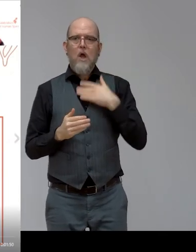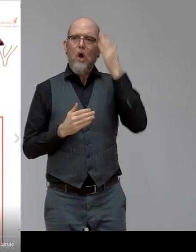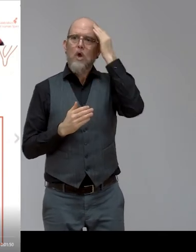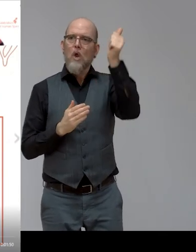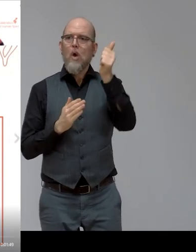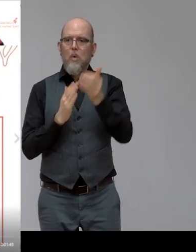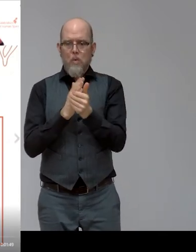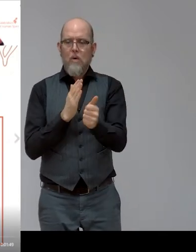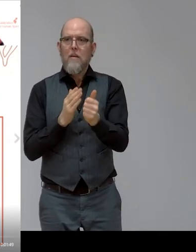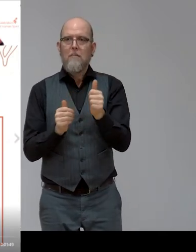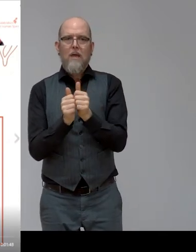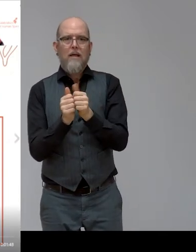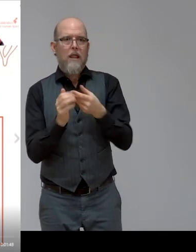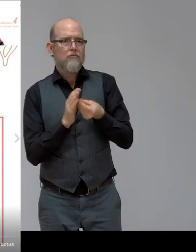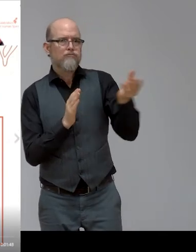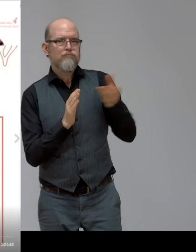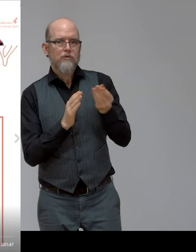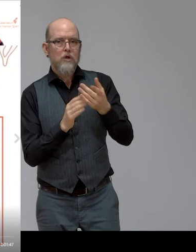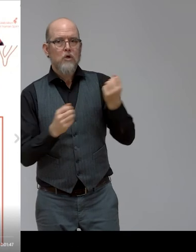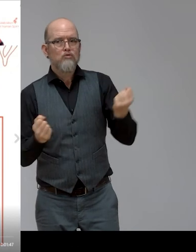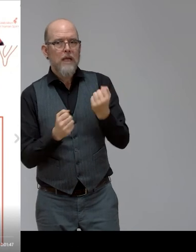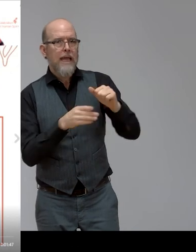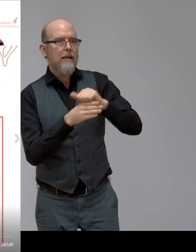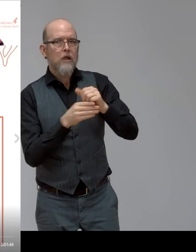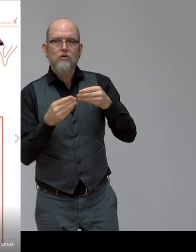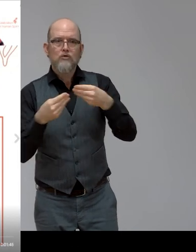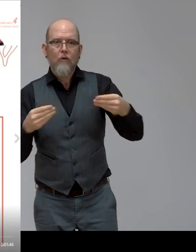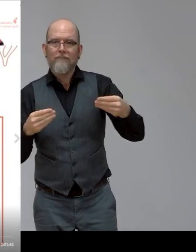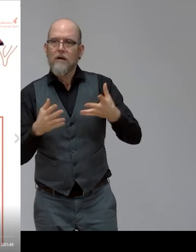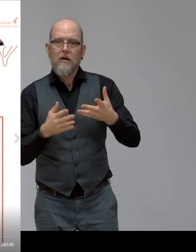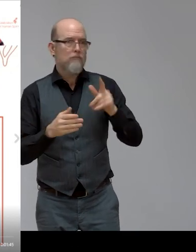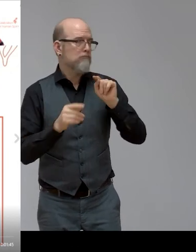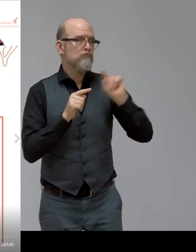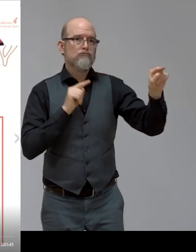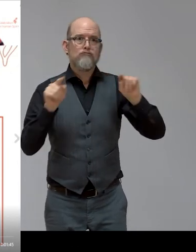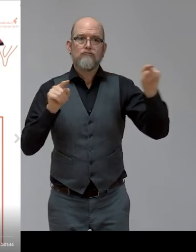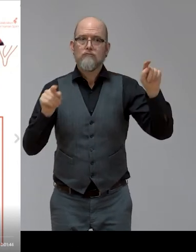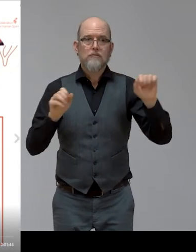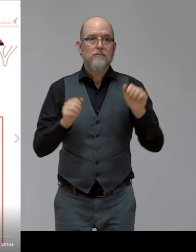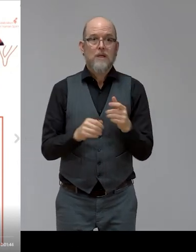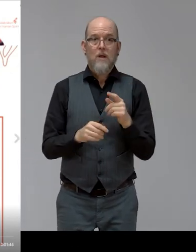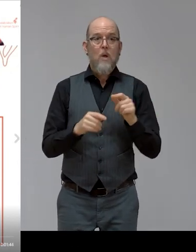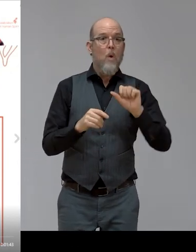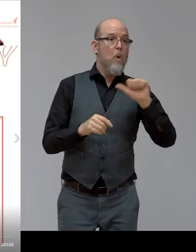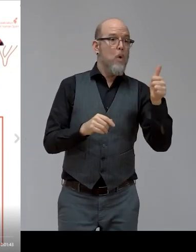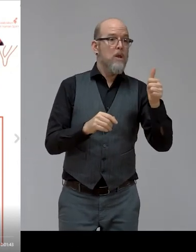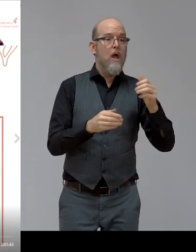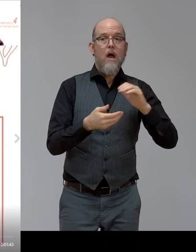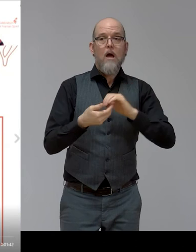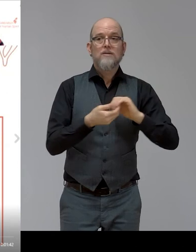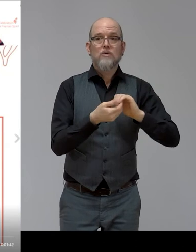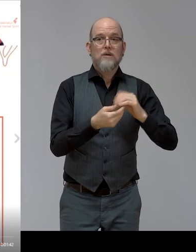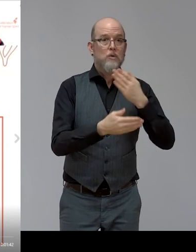content. We would like to partner with disability people organizations, skilling and training